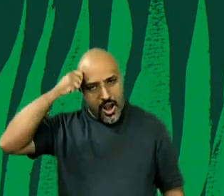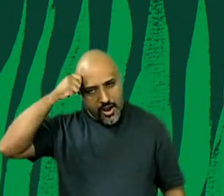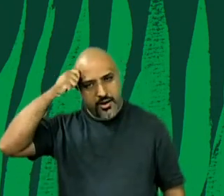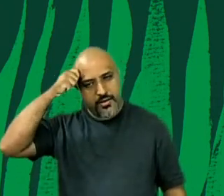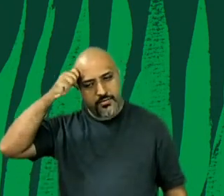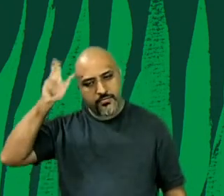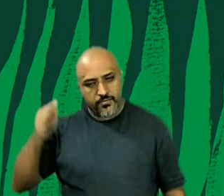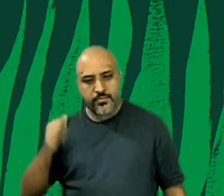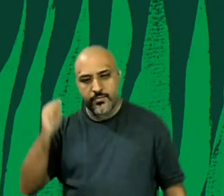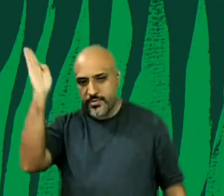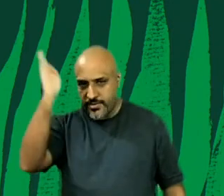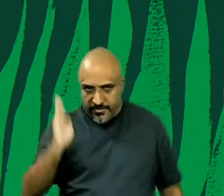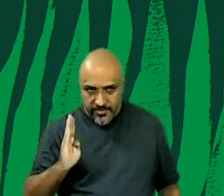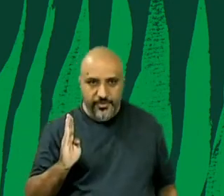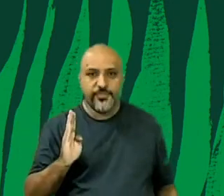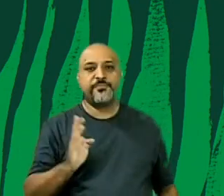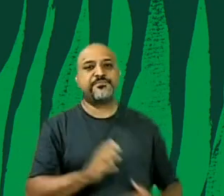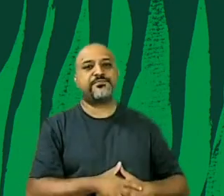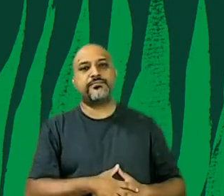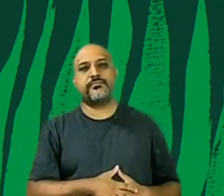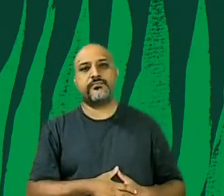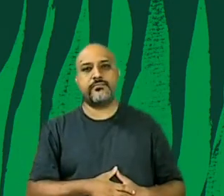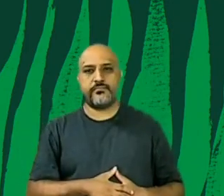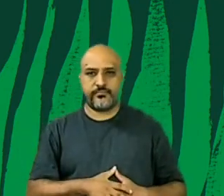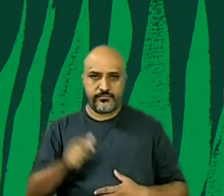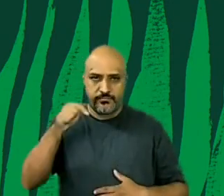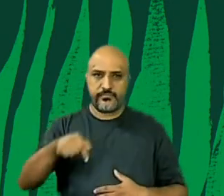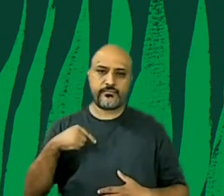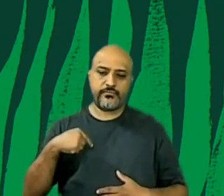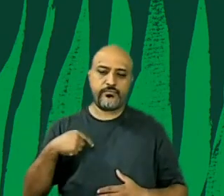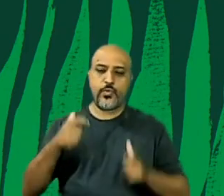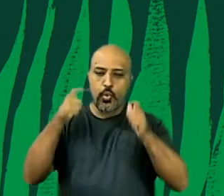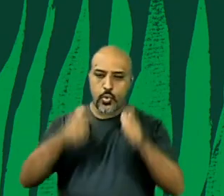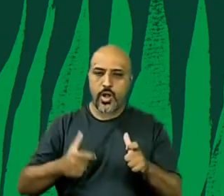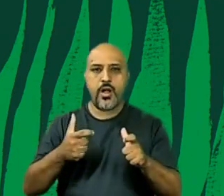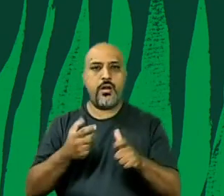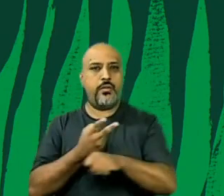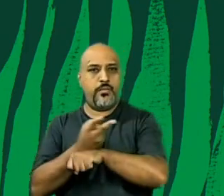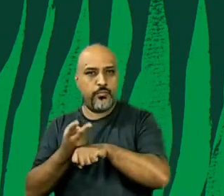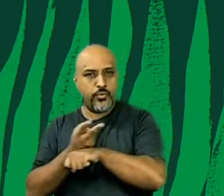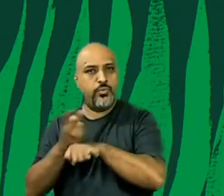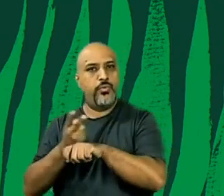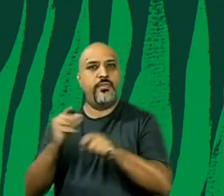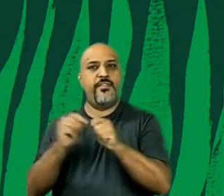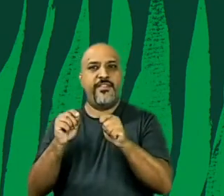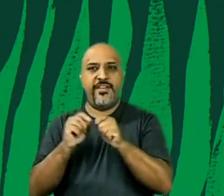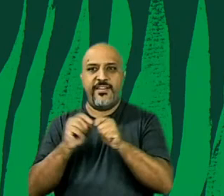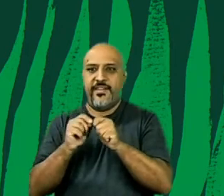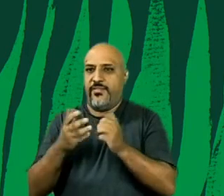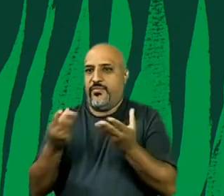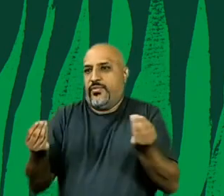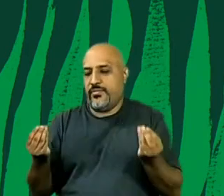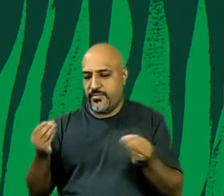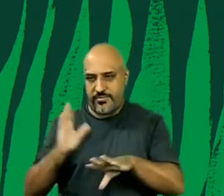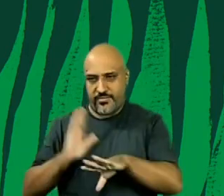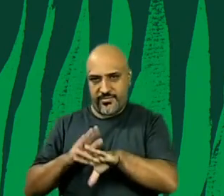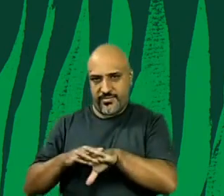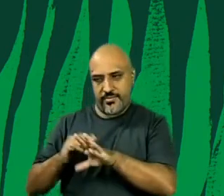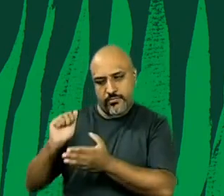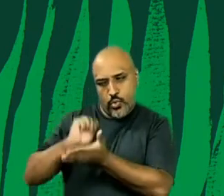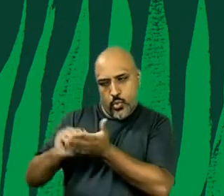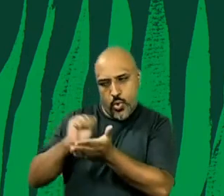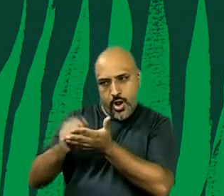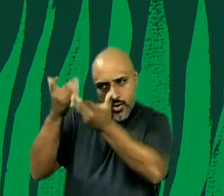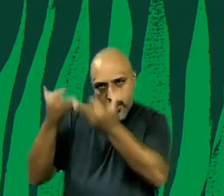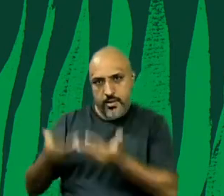literature. This place for us of this search that you do in your writing, it's